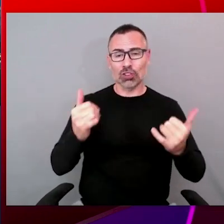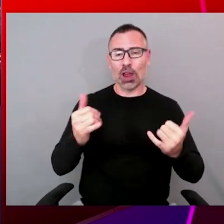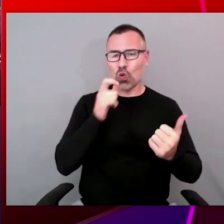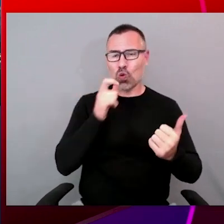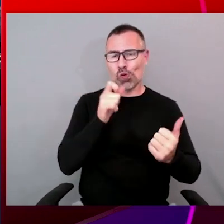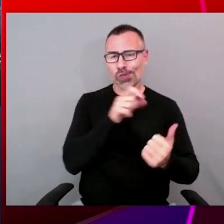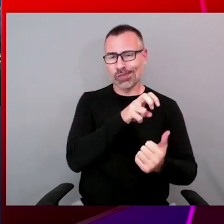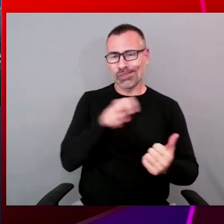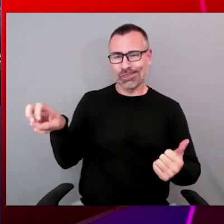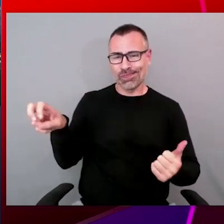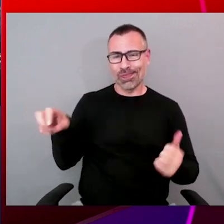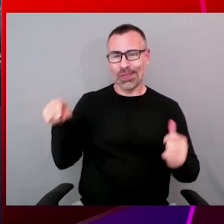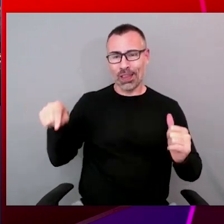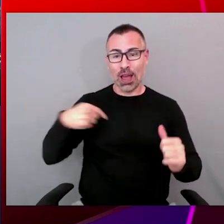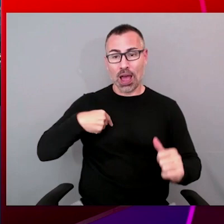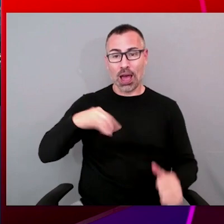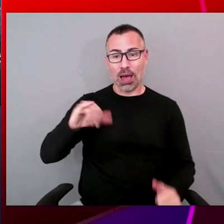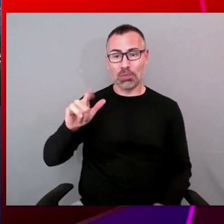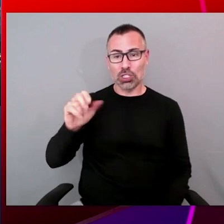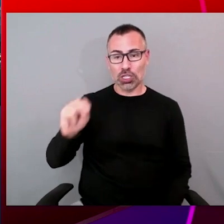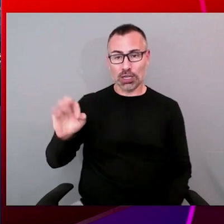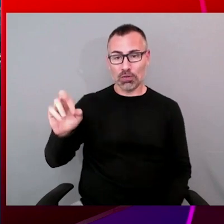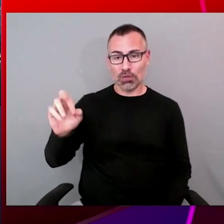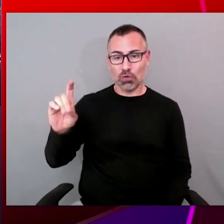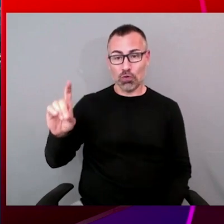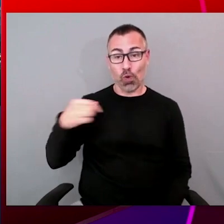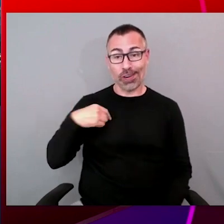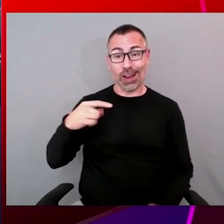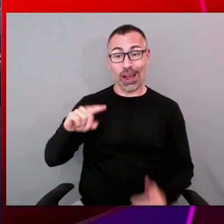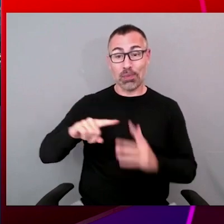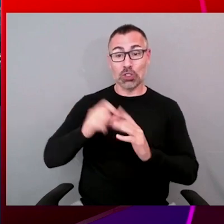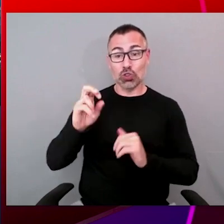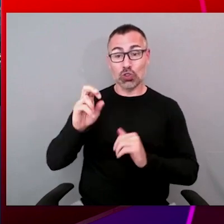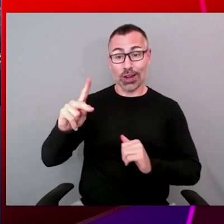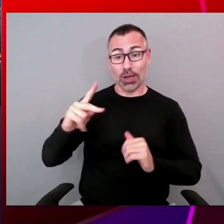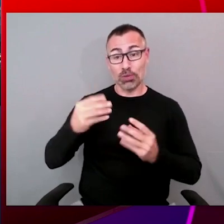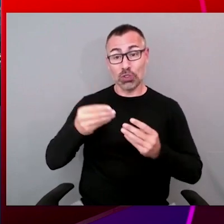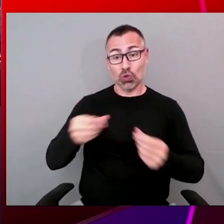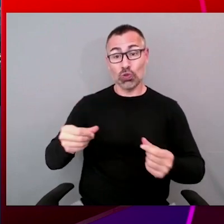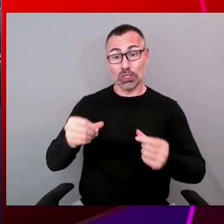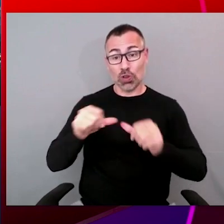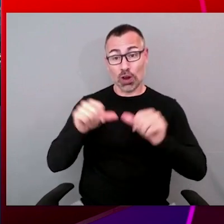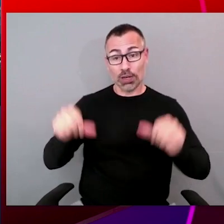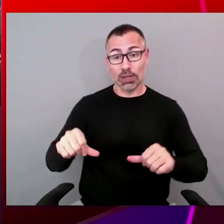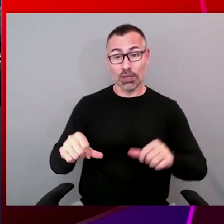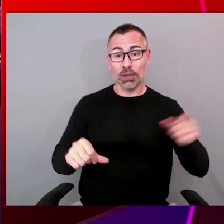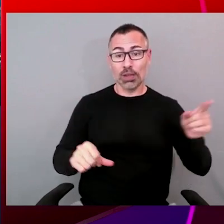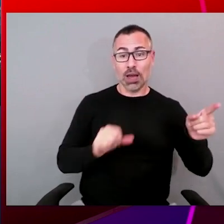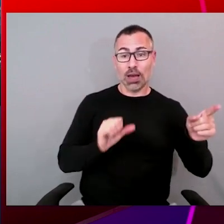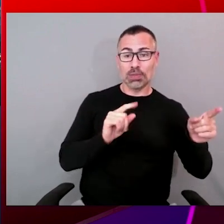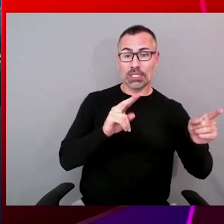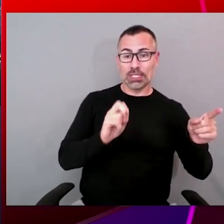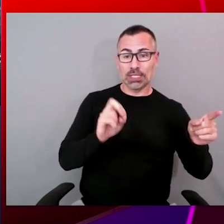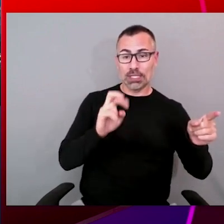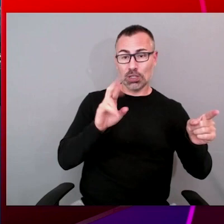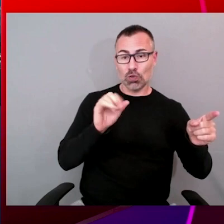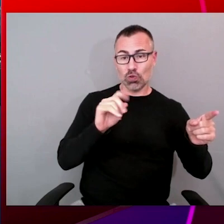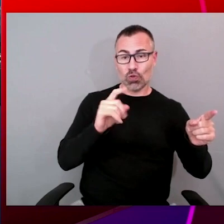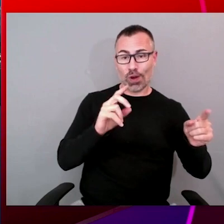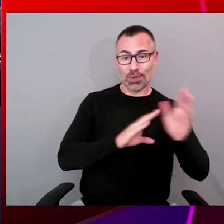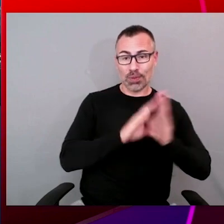panel today. My name is Jillian Ford, and I'm a startup solutions architect. I'm Steve Roberts, developer advocate for .NET and